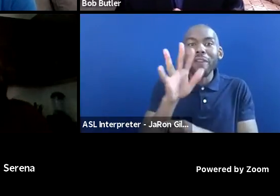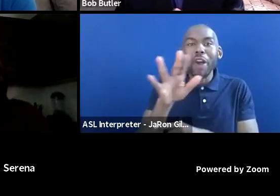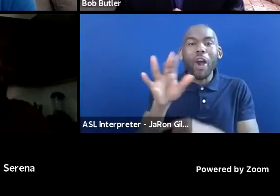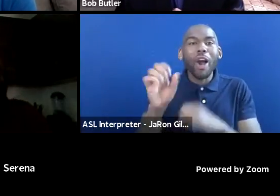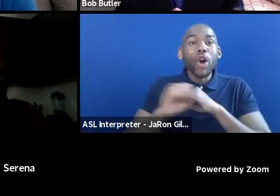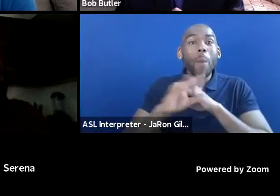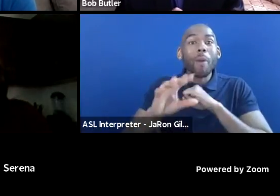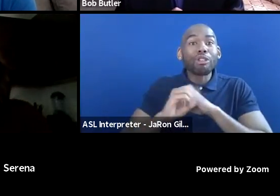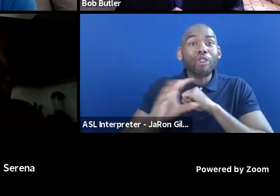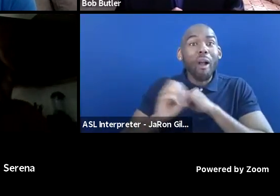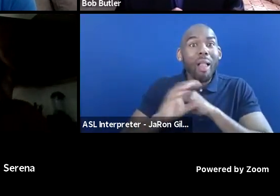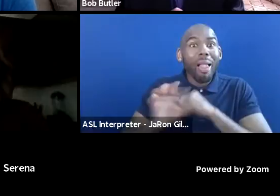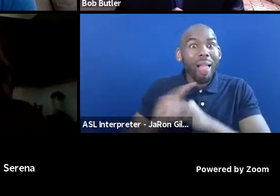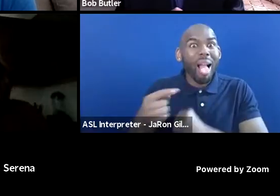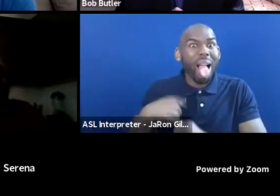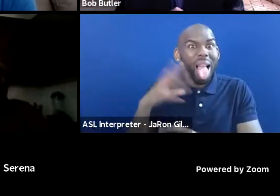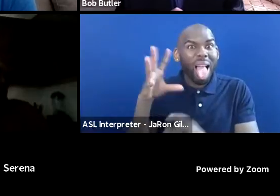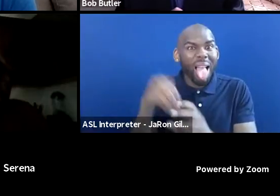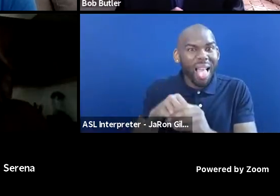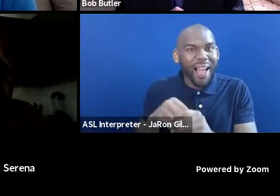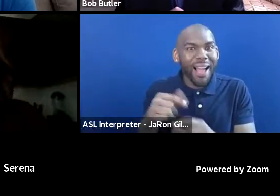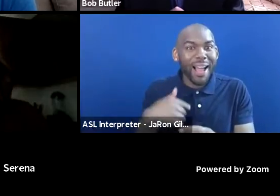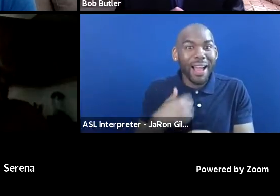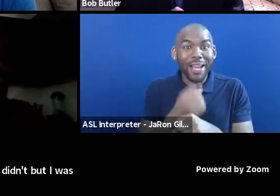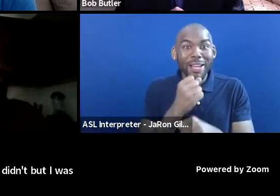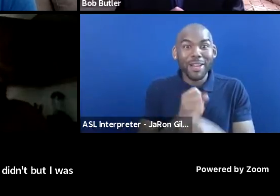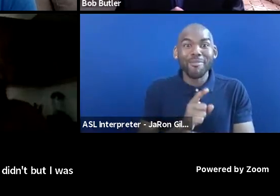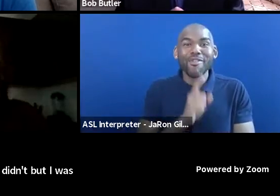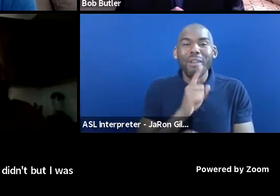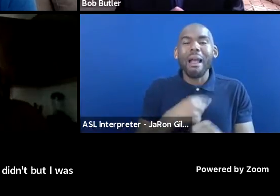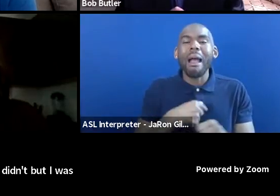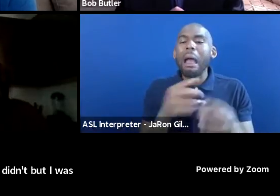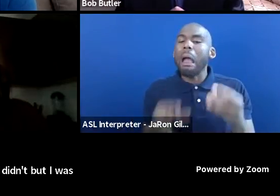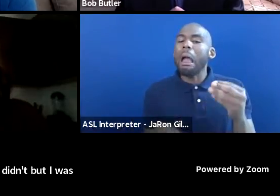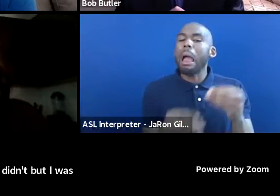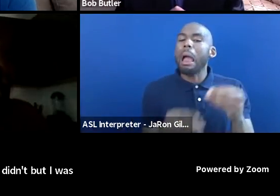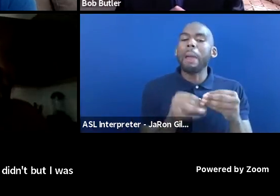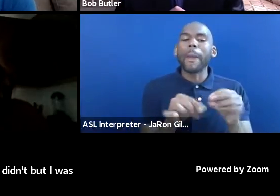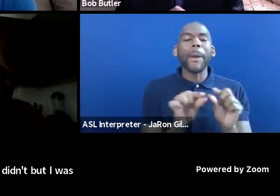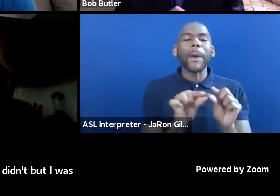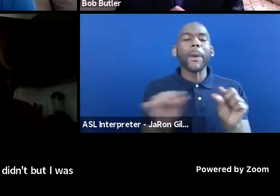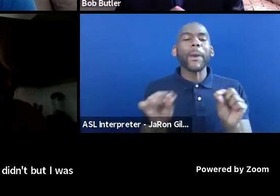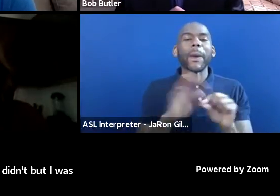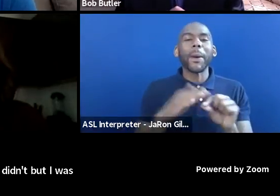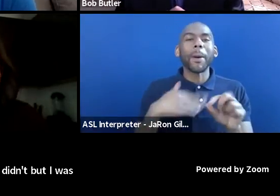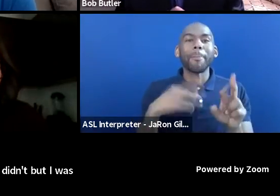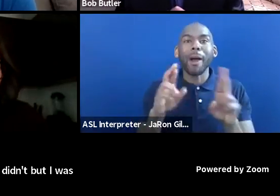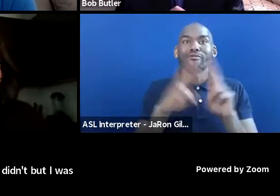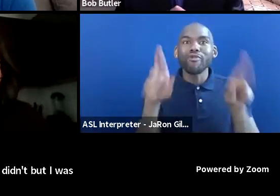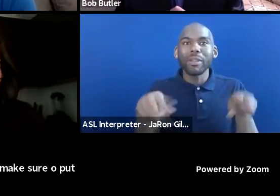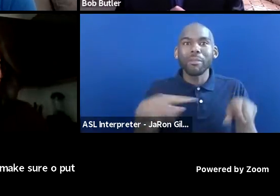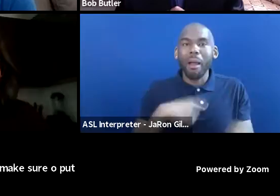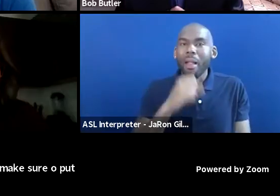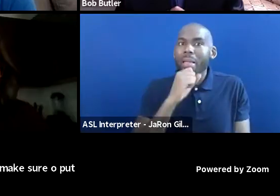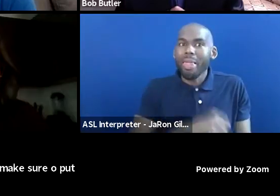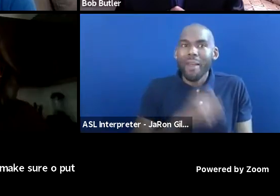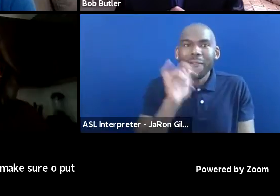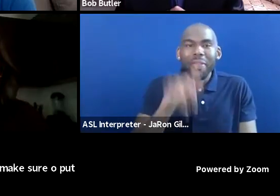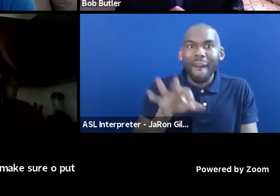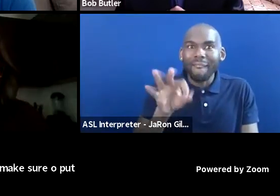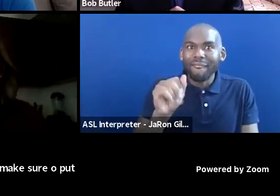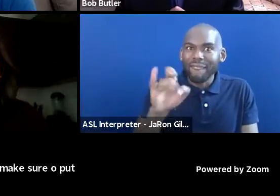which is, make sure to put that in fine print on my resume because I love that little factoid.